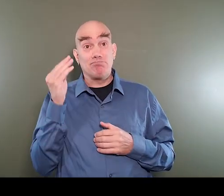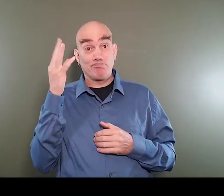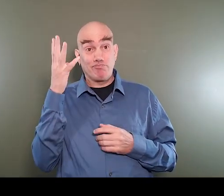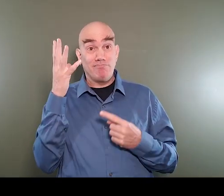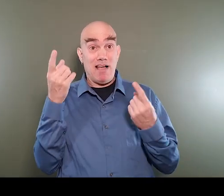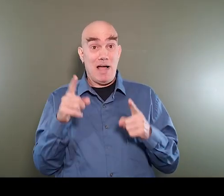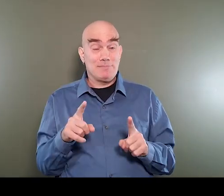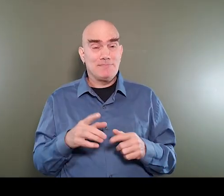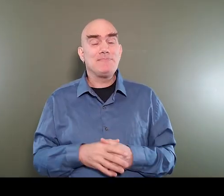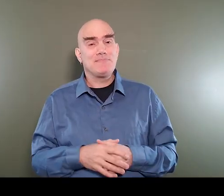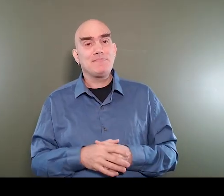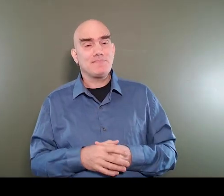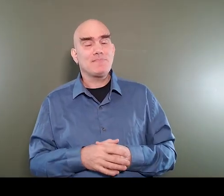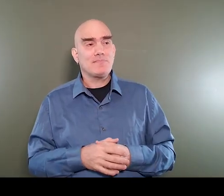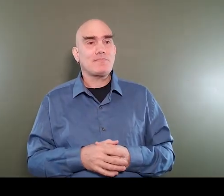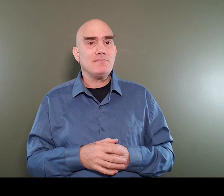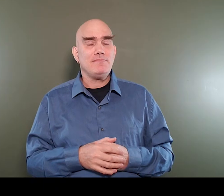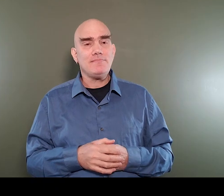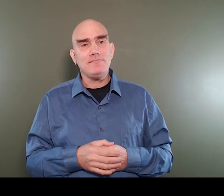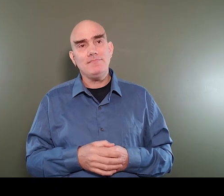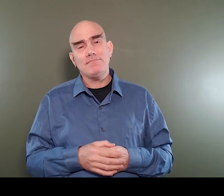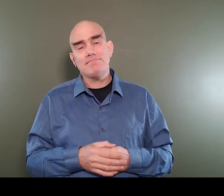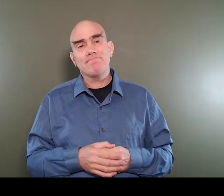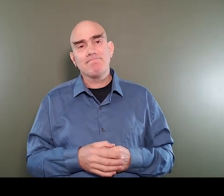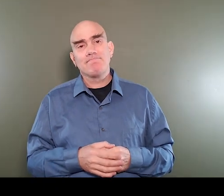almost 3 years ago now.